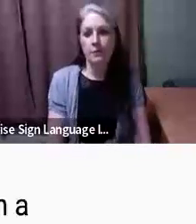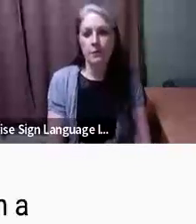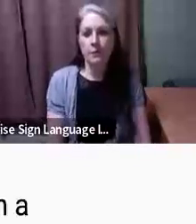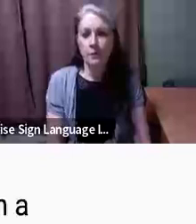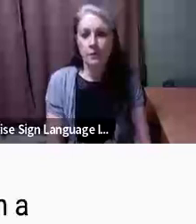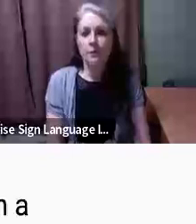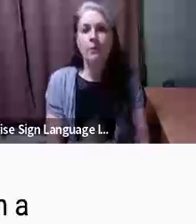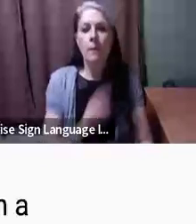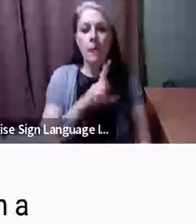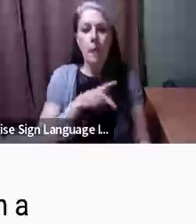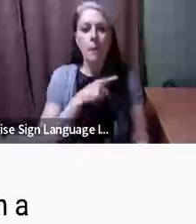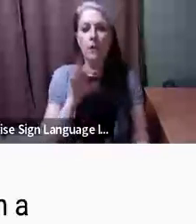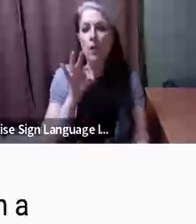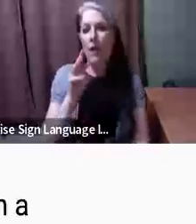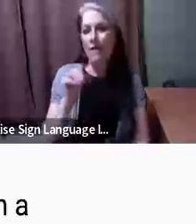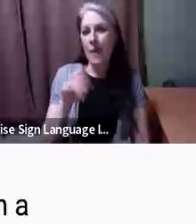Personal FM system. Thank you.